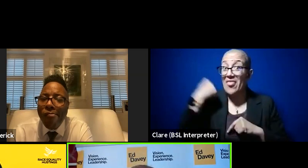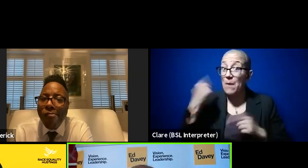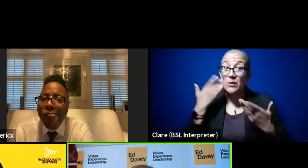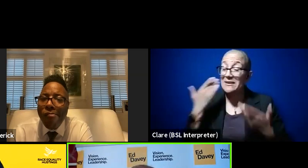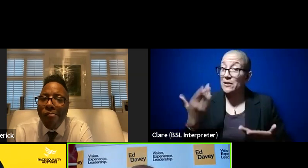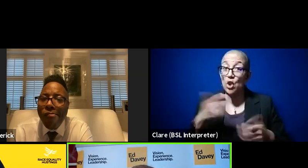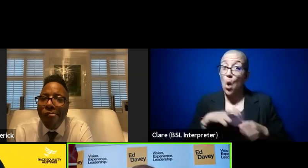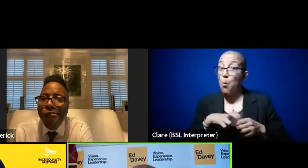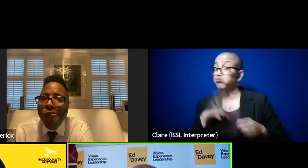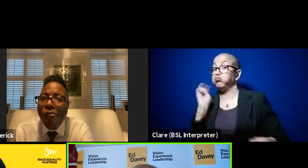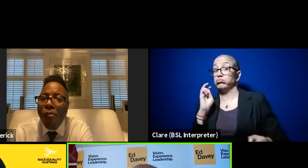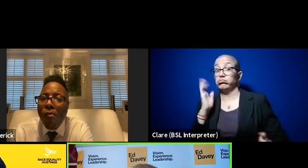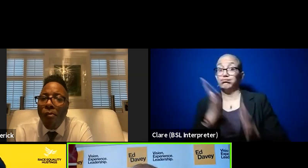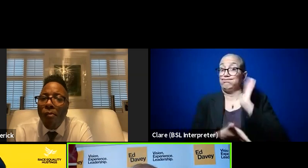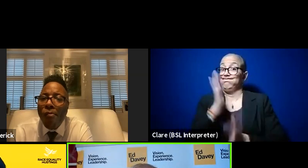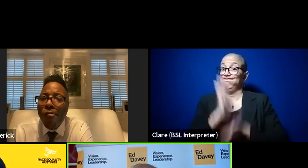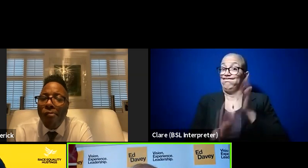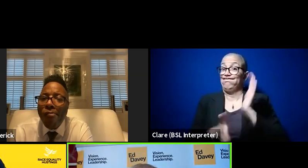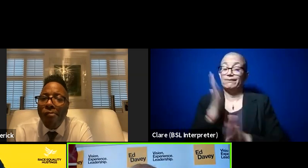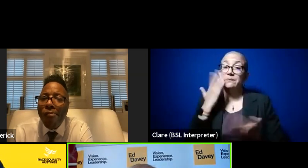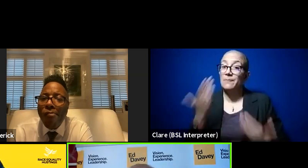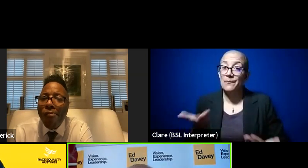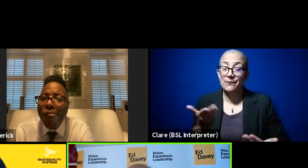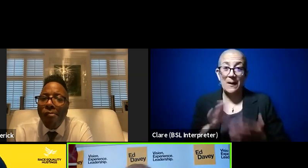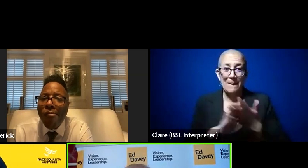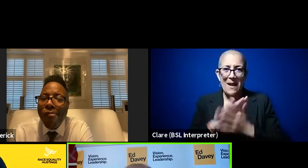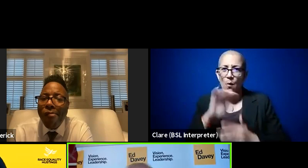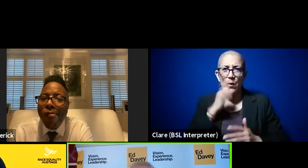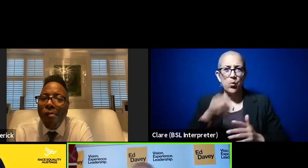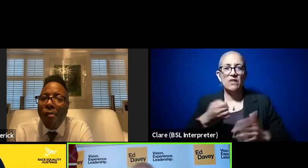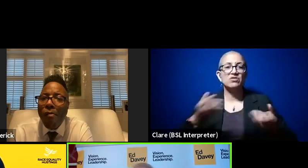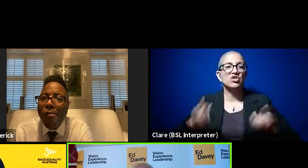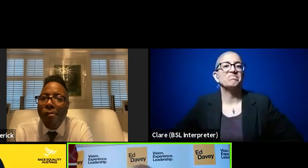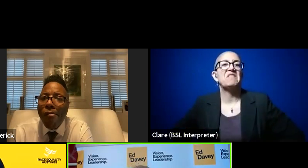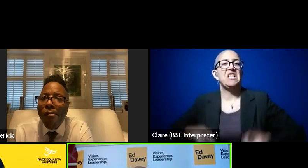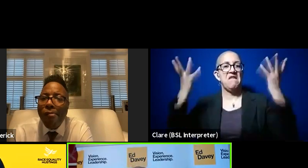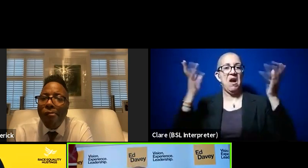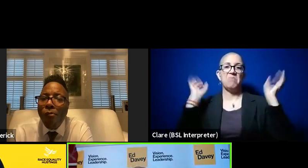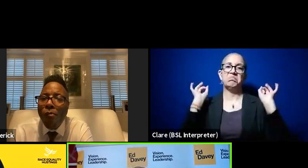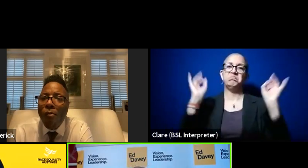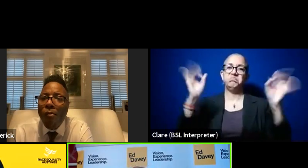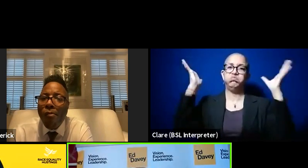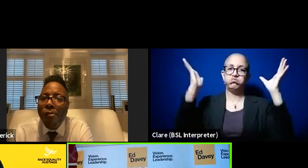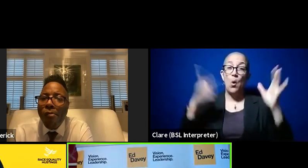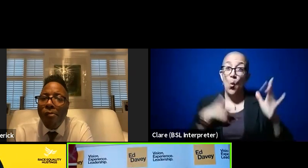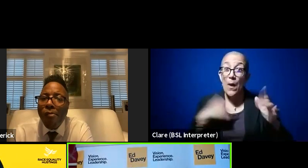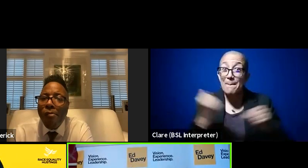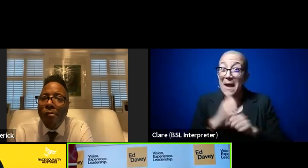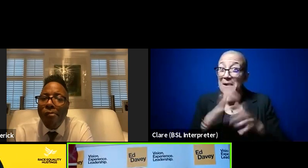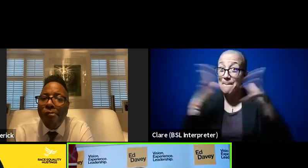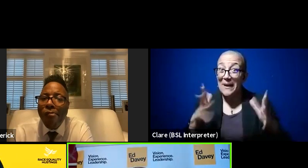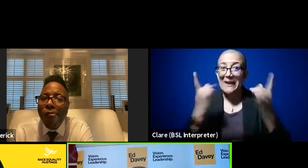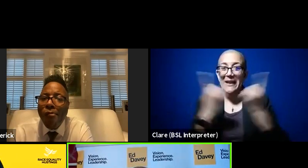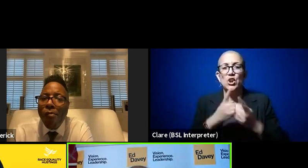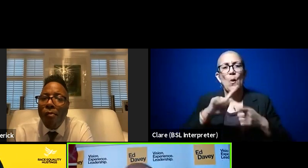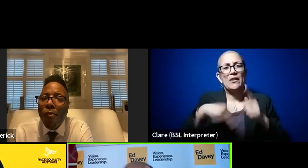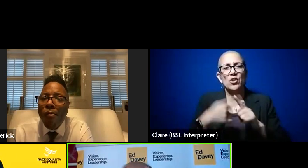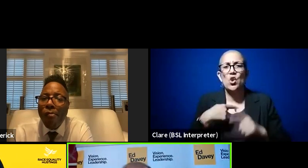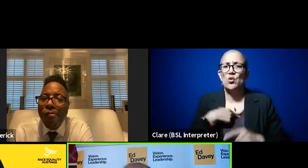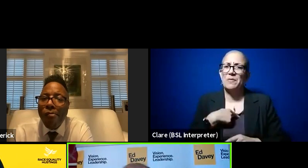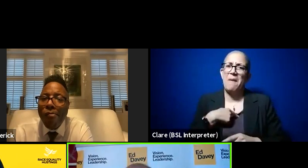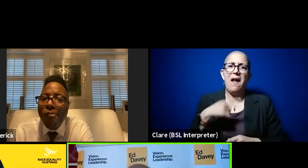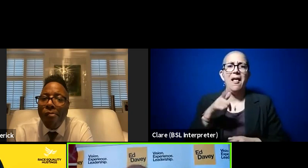to. It would have been that we'd thrown in the towel. The issue we'd made so big, you know, excuse my language, bollocks